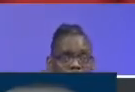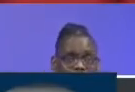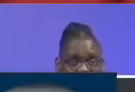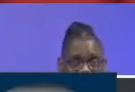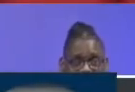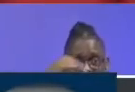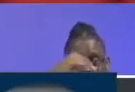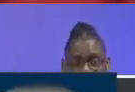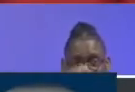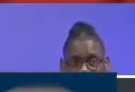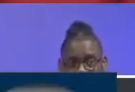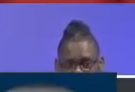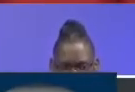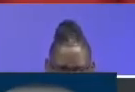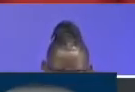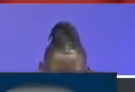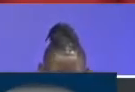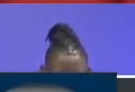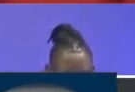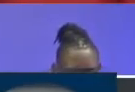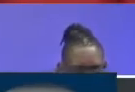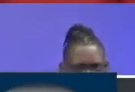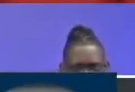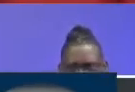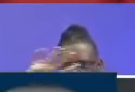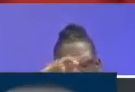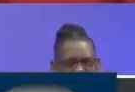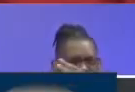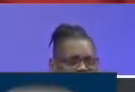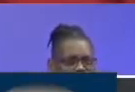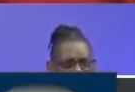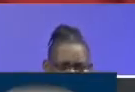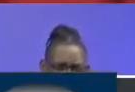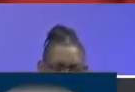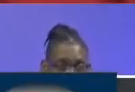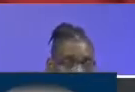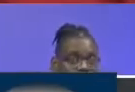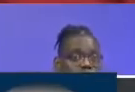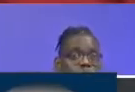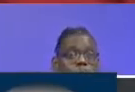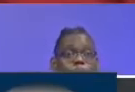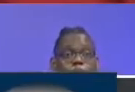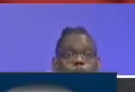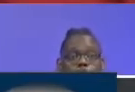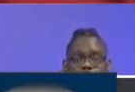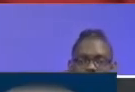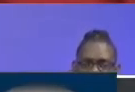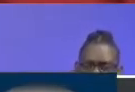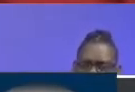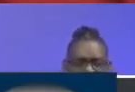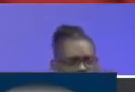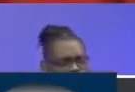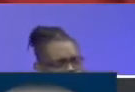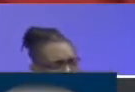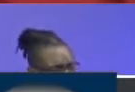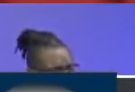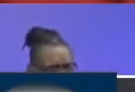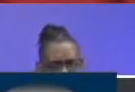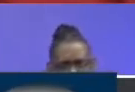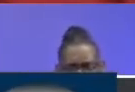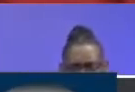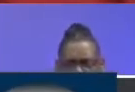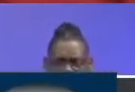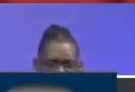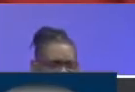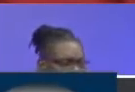have had umpteen pieces of advice on this, and I have also taken the caution of having discussions with my colleagues, attorneys